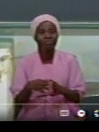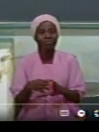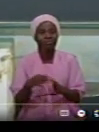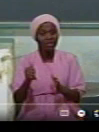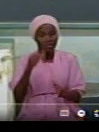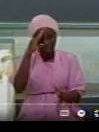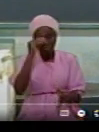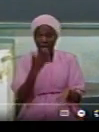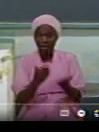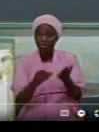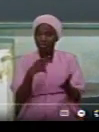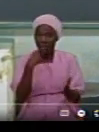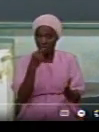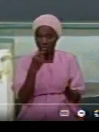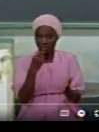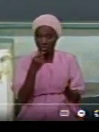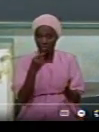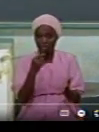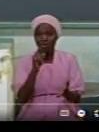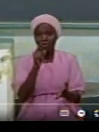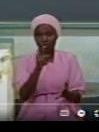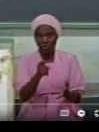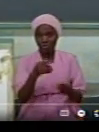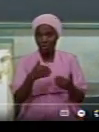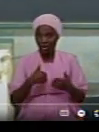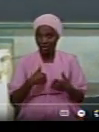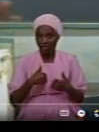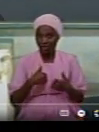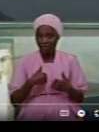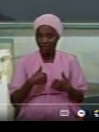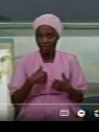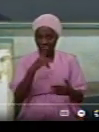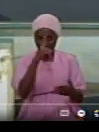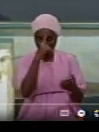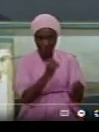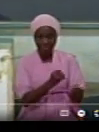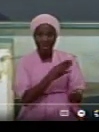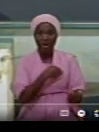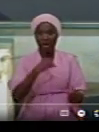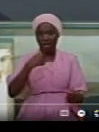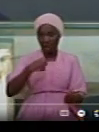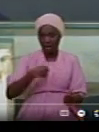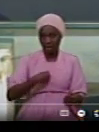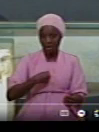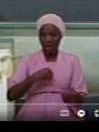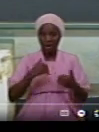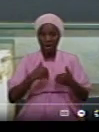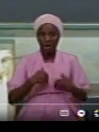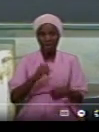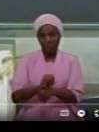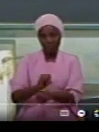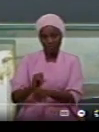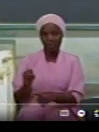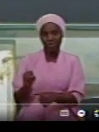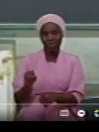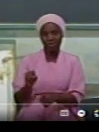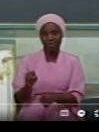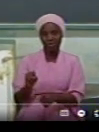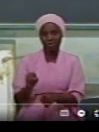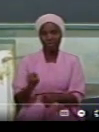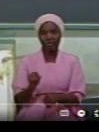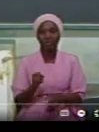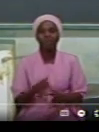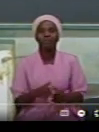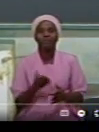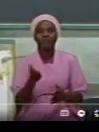may say, thou hast faith, and I have works. There are people that have